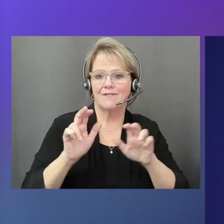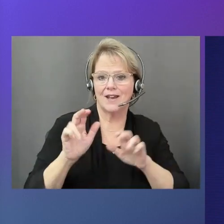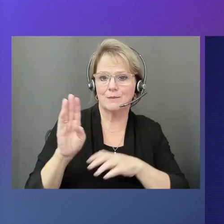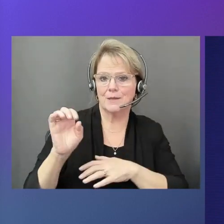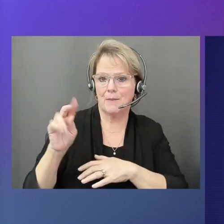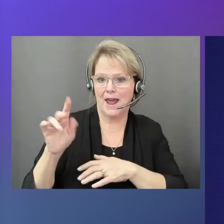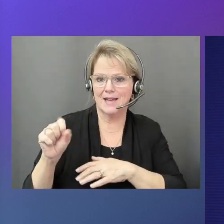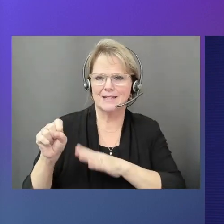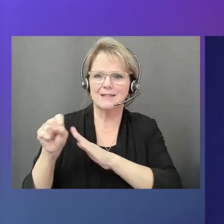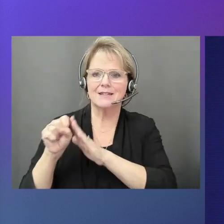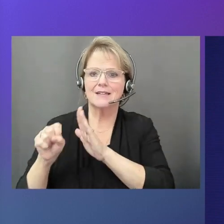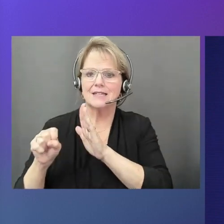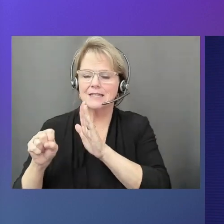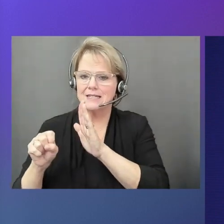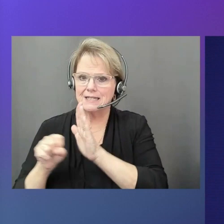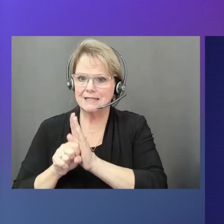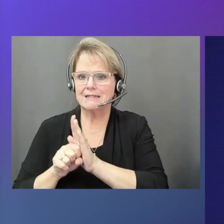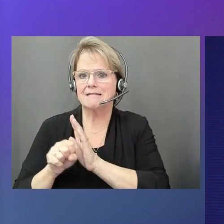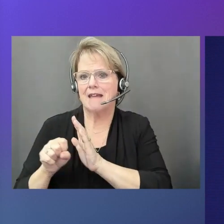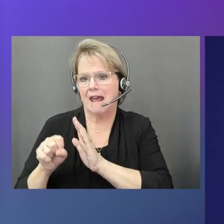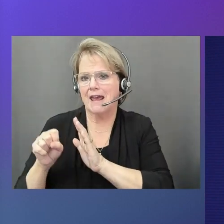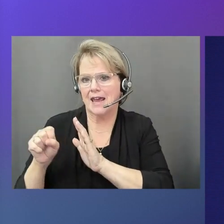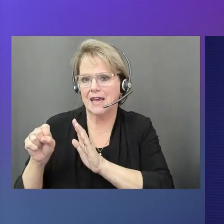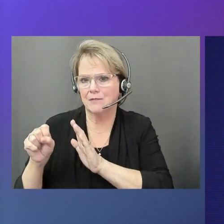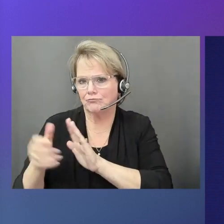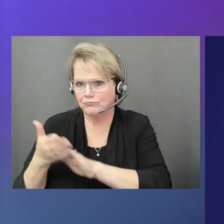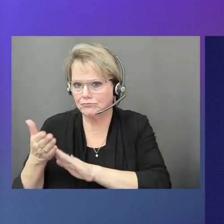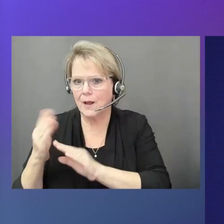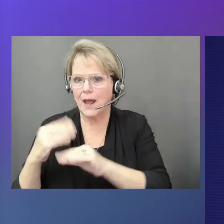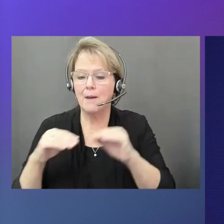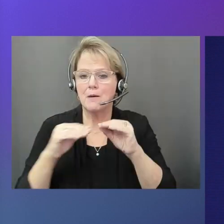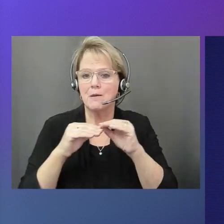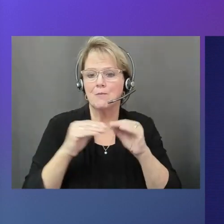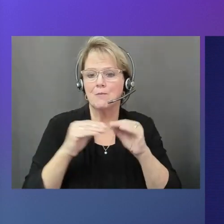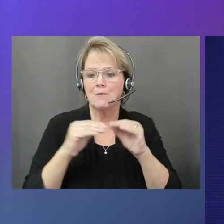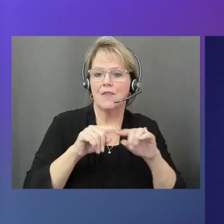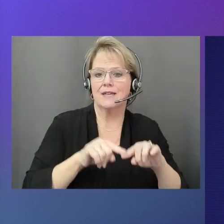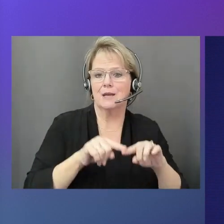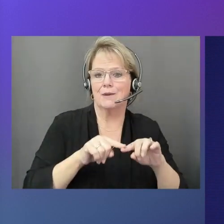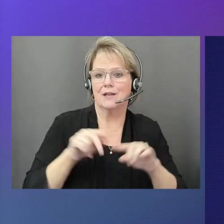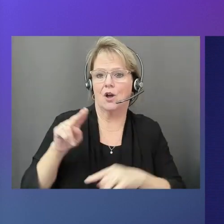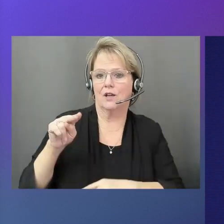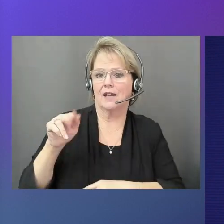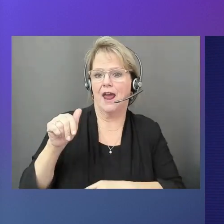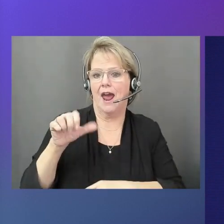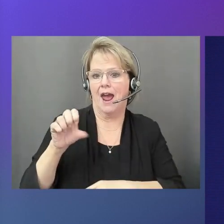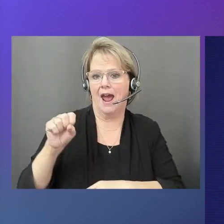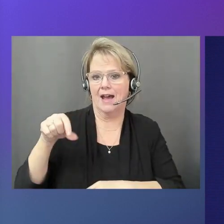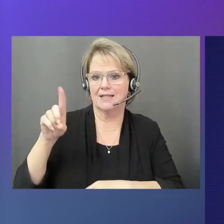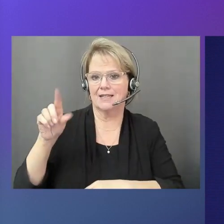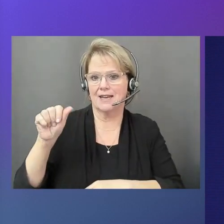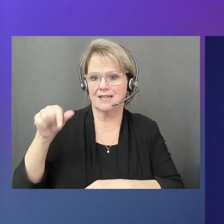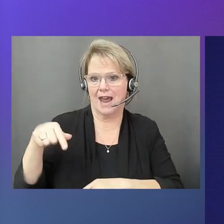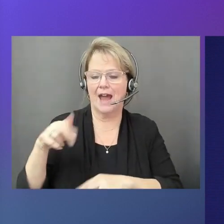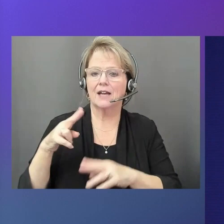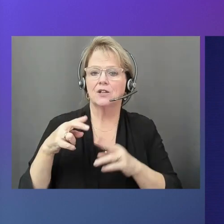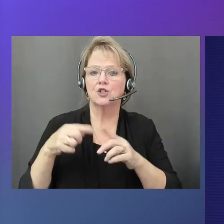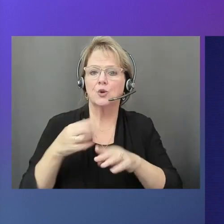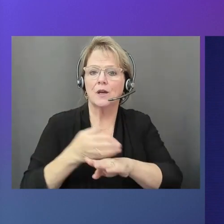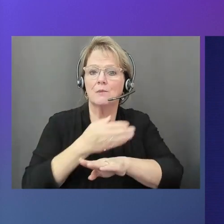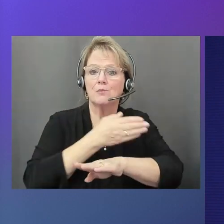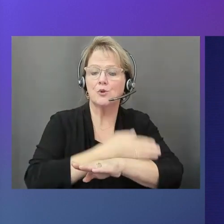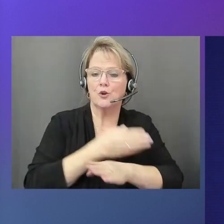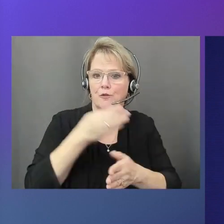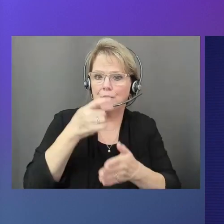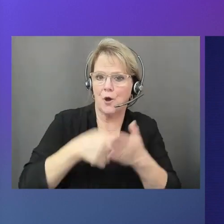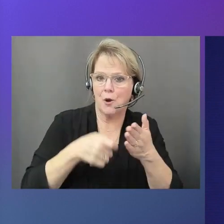who also rely on real-time market data just like NASDAQ in order to improve their price accuracy and to inform insights for their trading